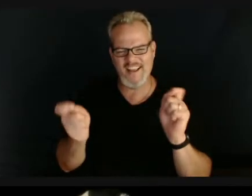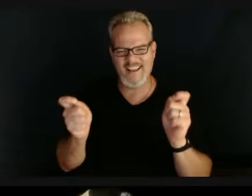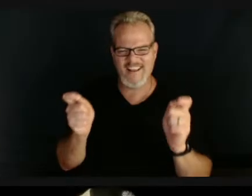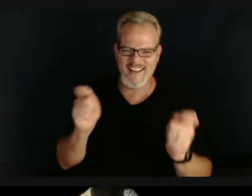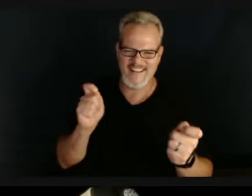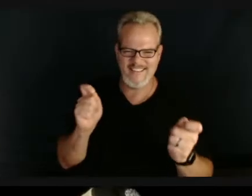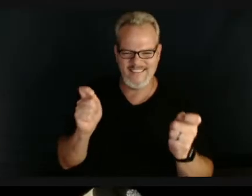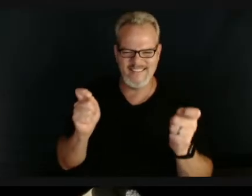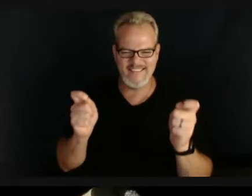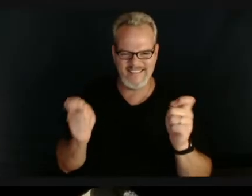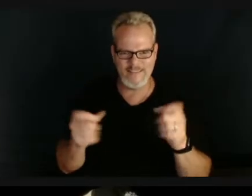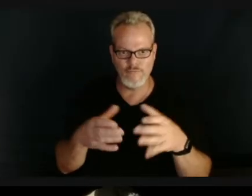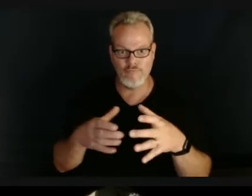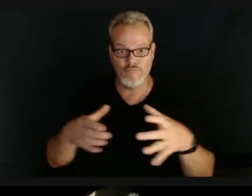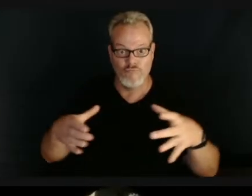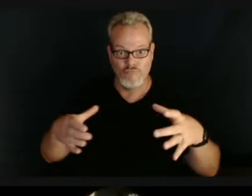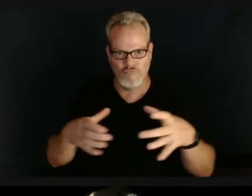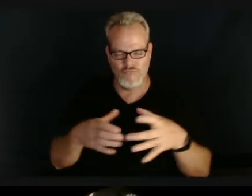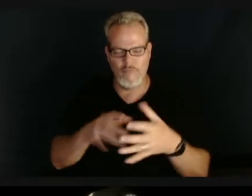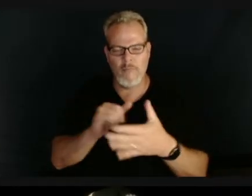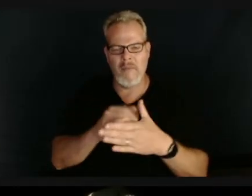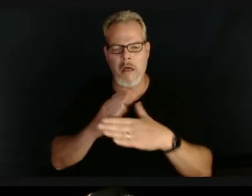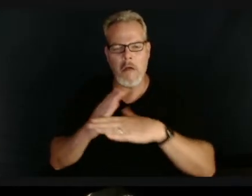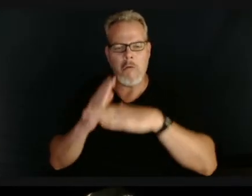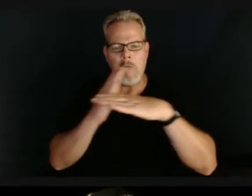that's ballpark, I would say.